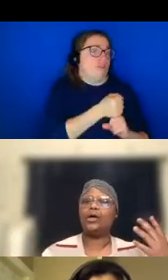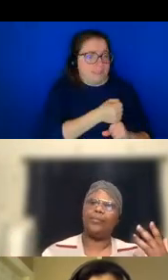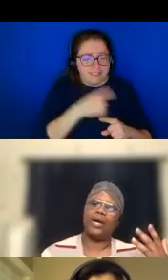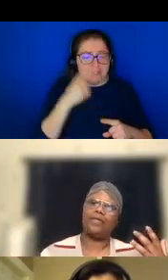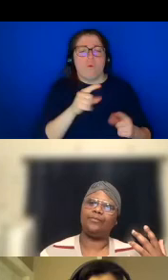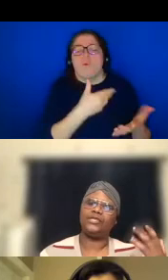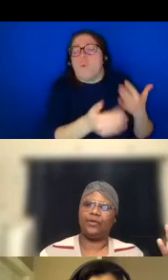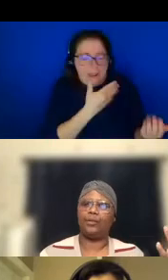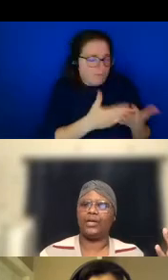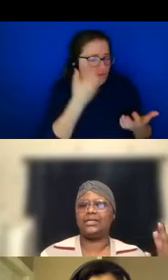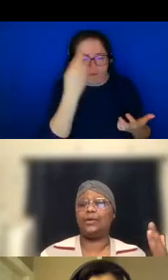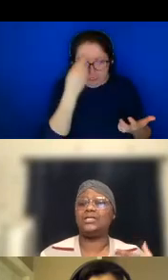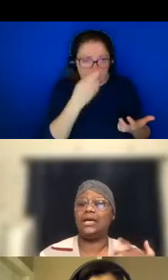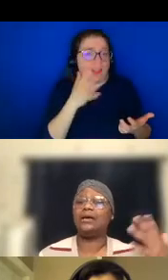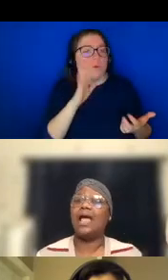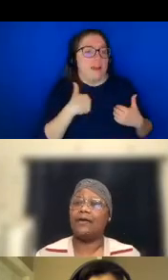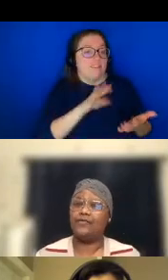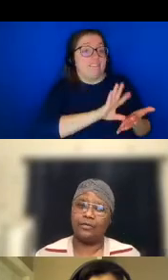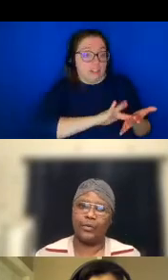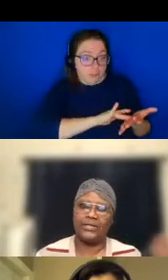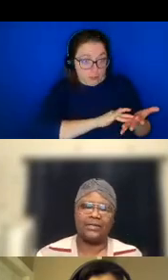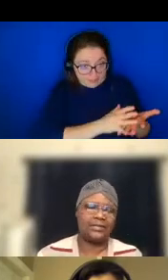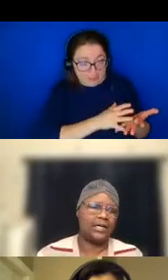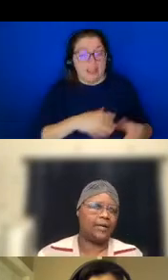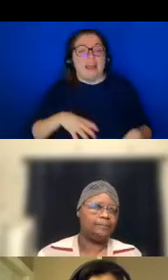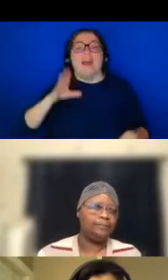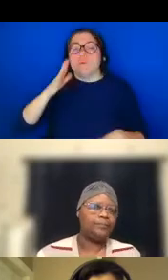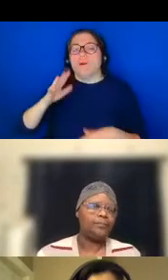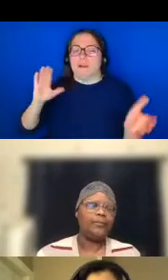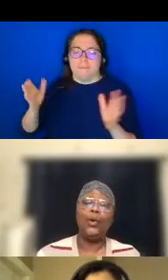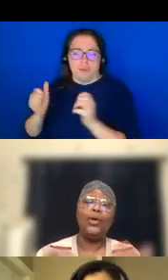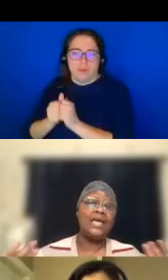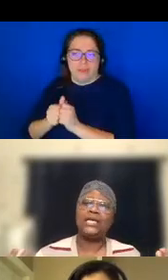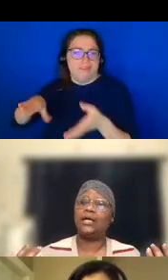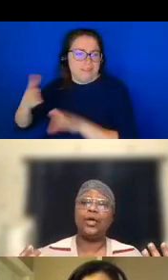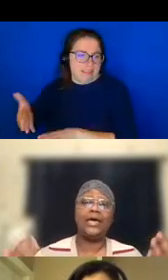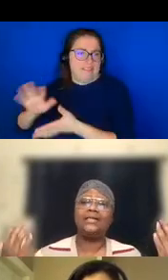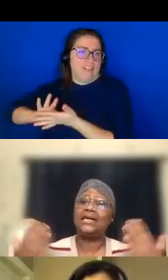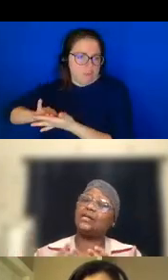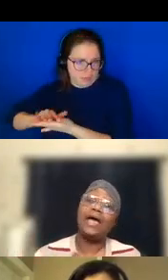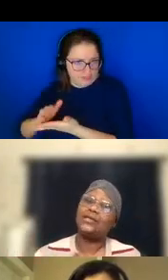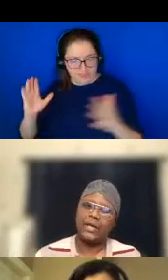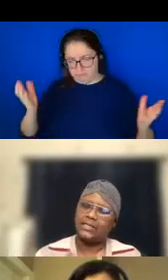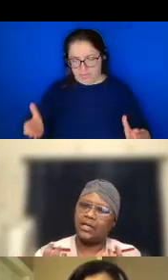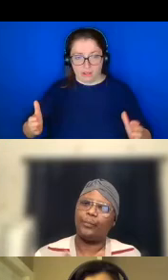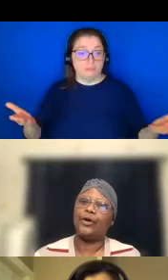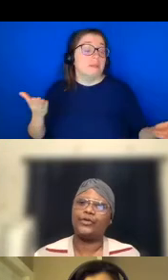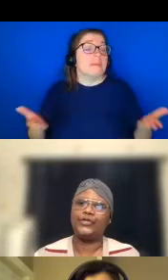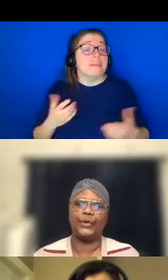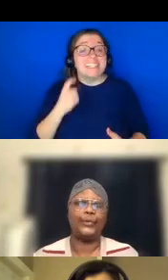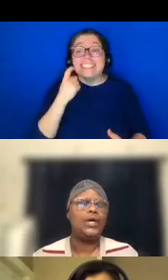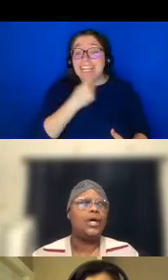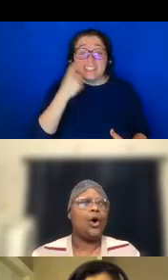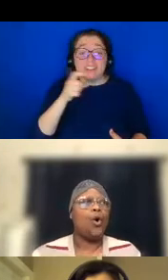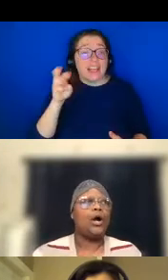we'll compare them to fingerprints that were taken after the person has died. We may take a look at dental x-rays and compare the